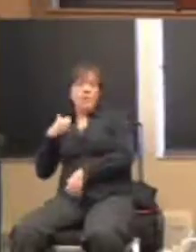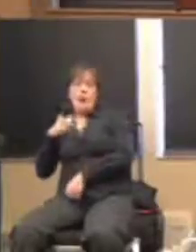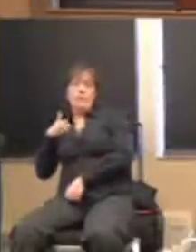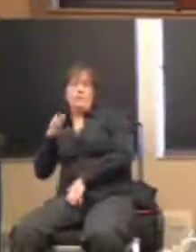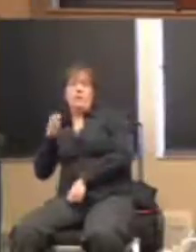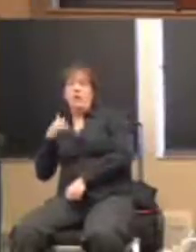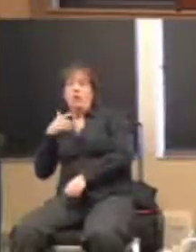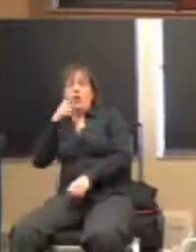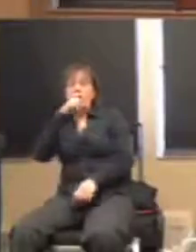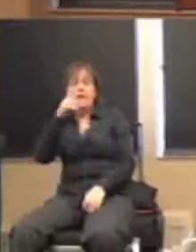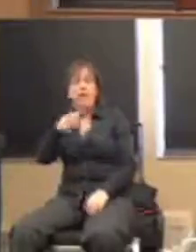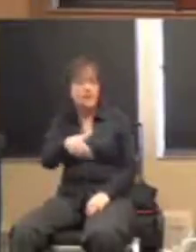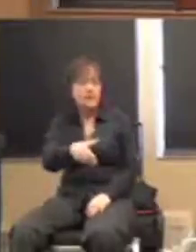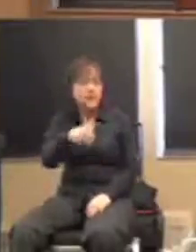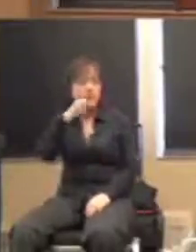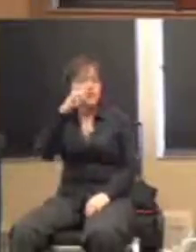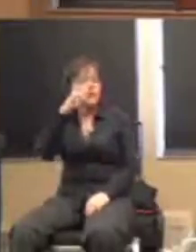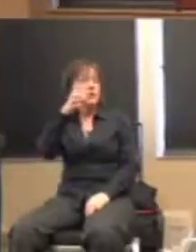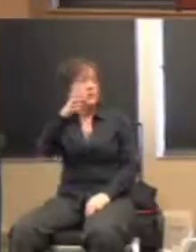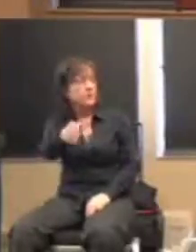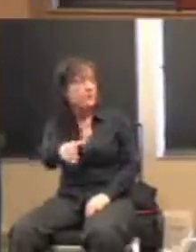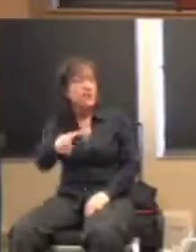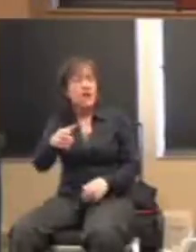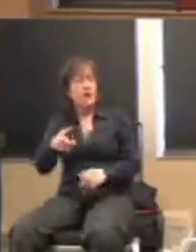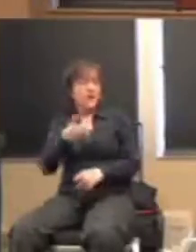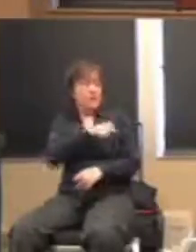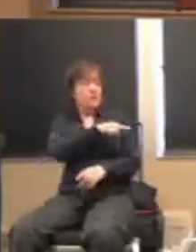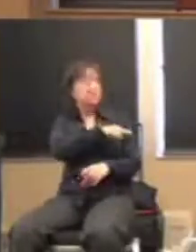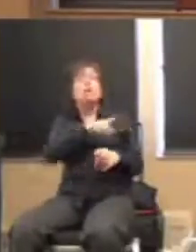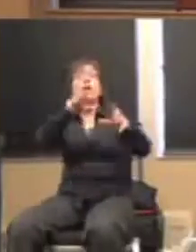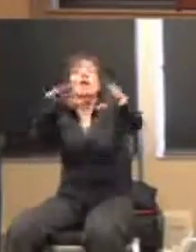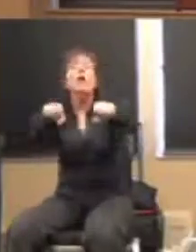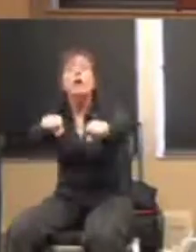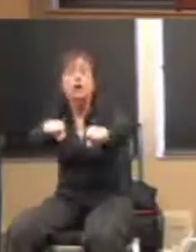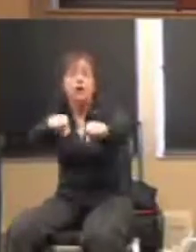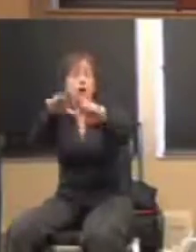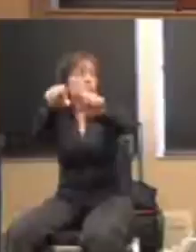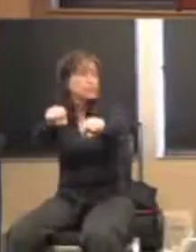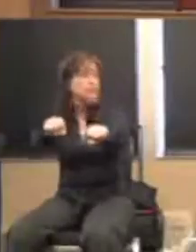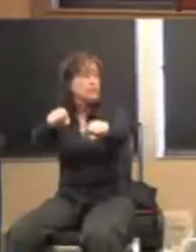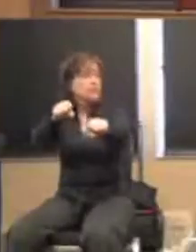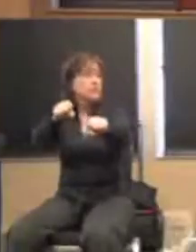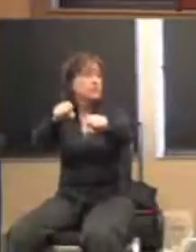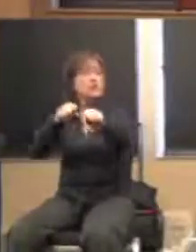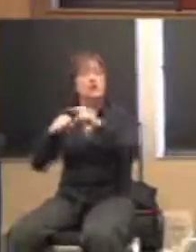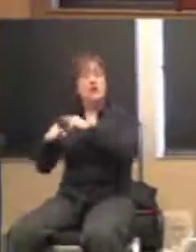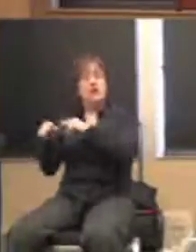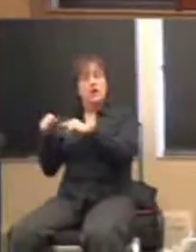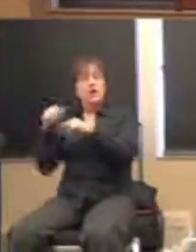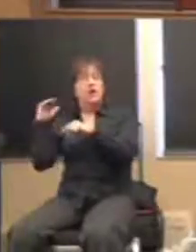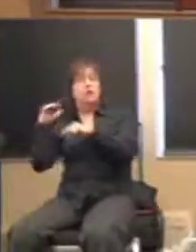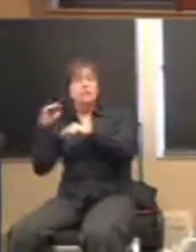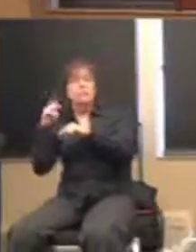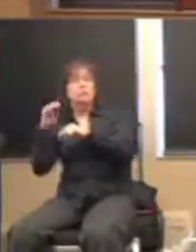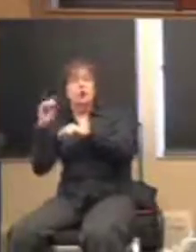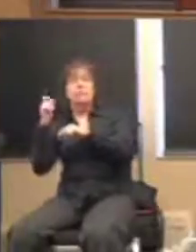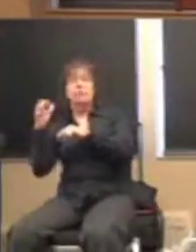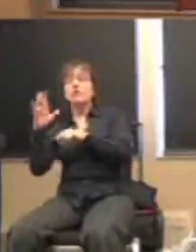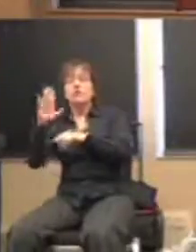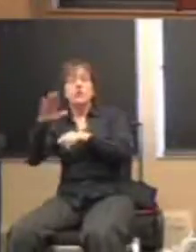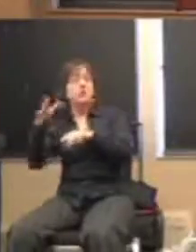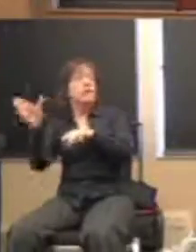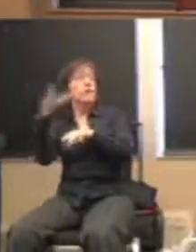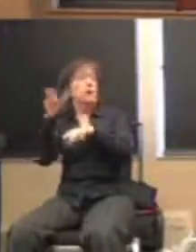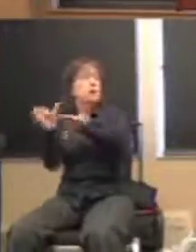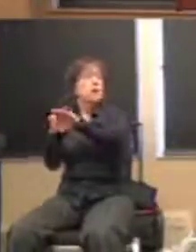drink it and put it back down. So then she's going to reach for that item. The prompter redirects her to the